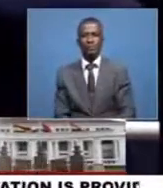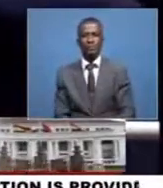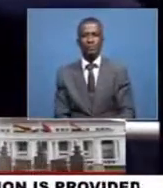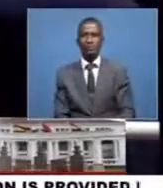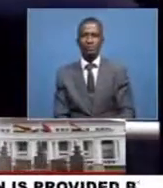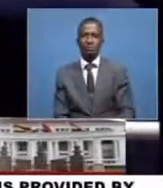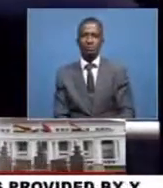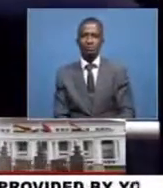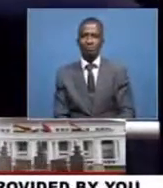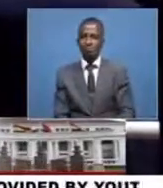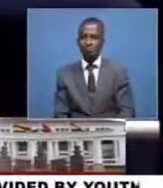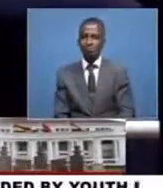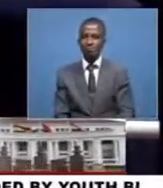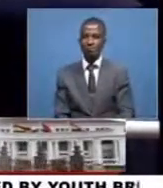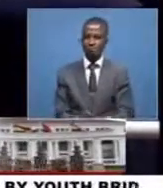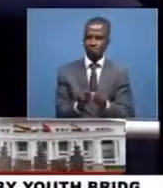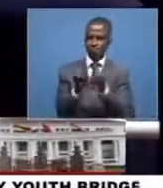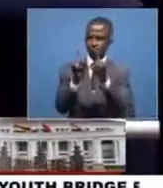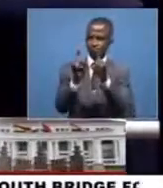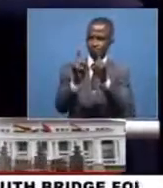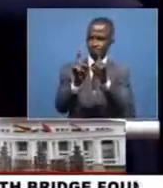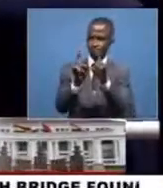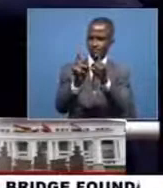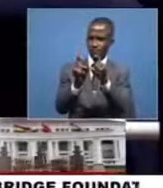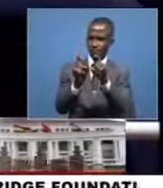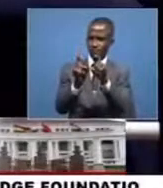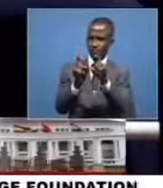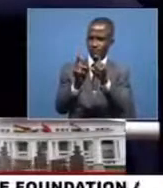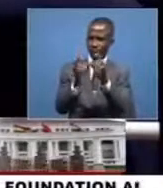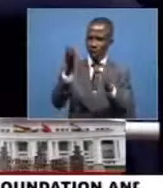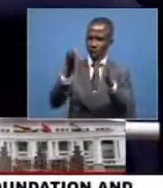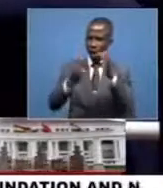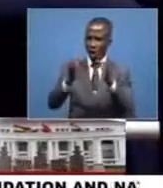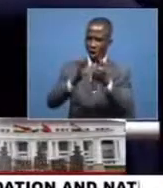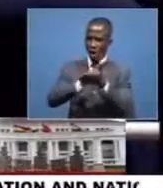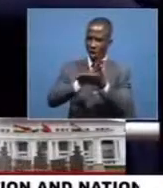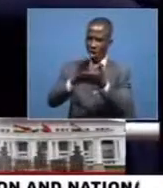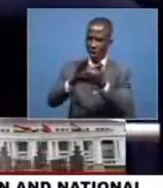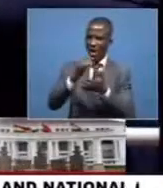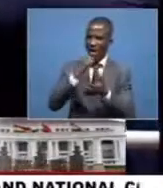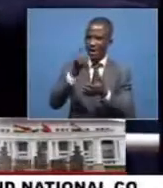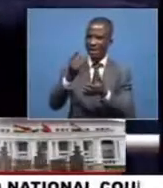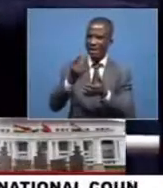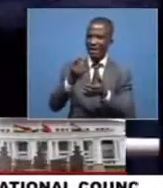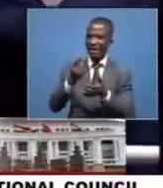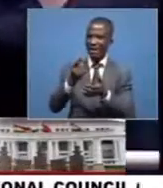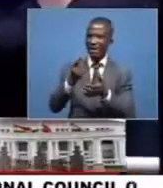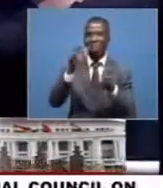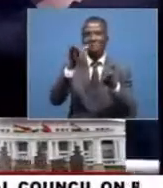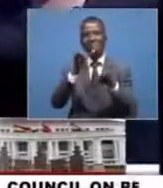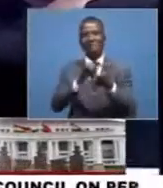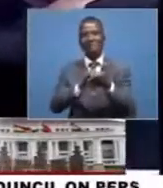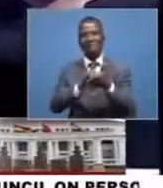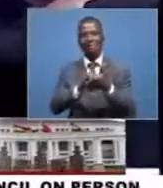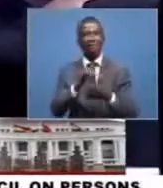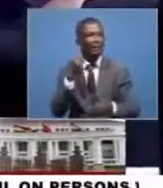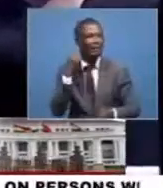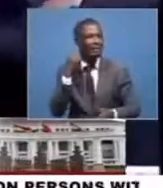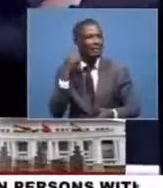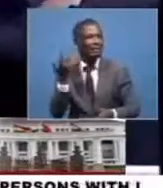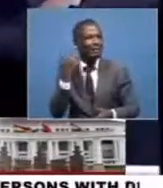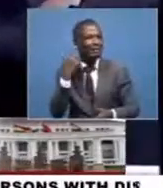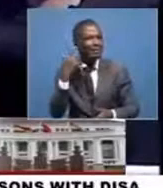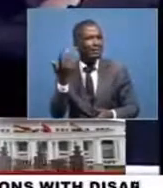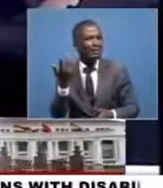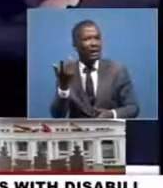Thank you very much, Madam. The Supreme Court was very clear in its ruling. It said that... I can't hear you. I'm saying